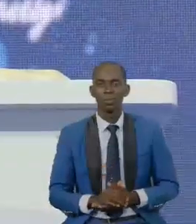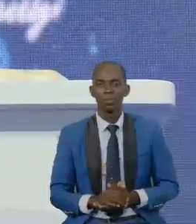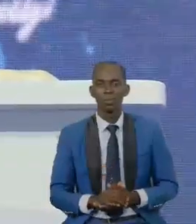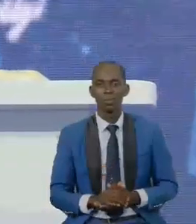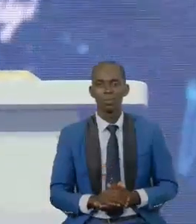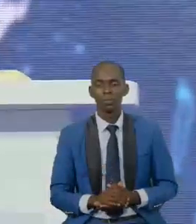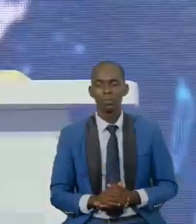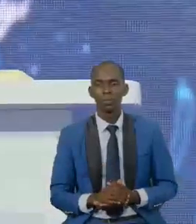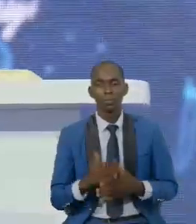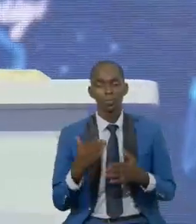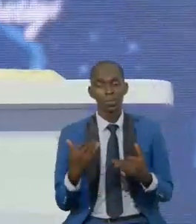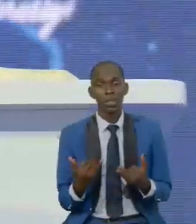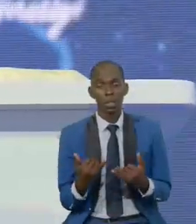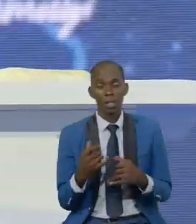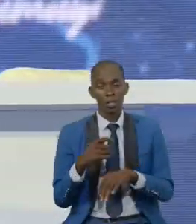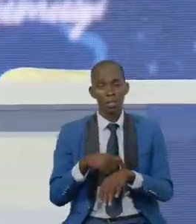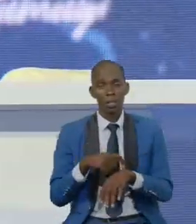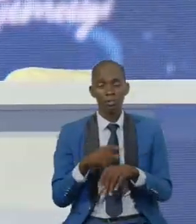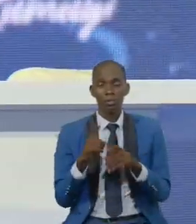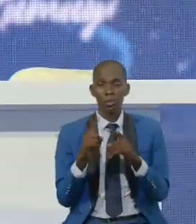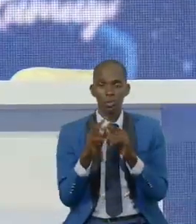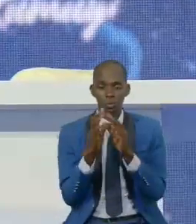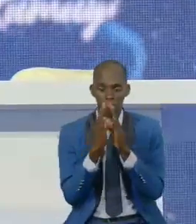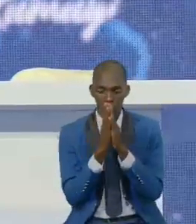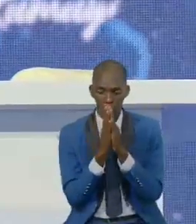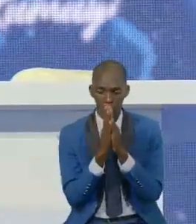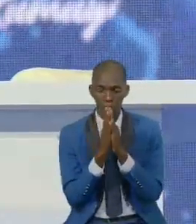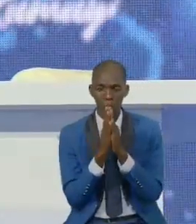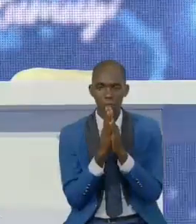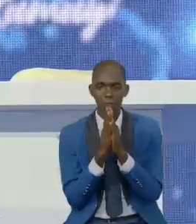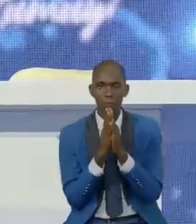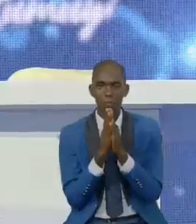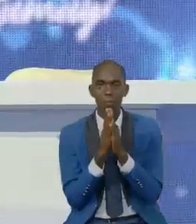It's bowed and eyes closed.